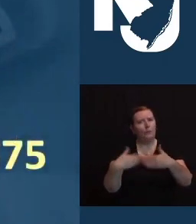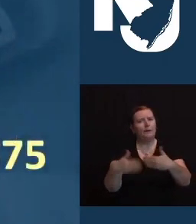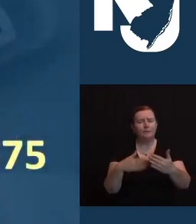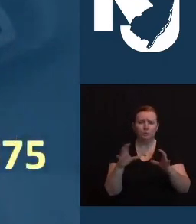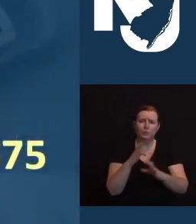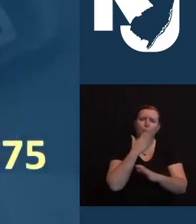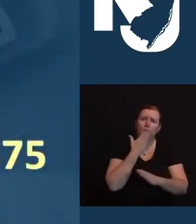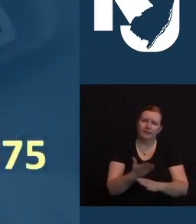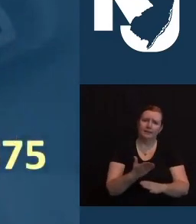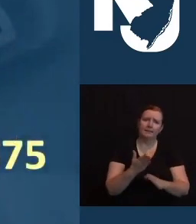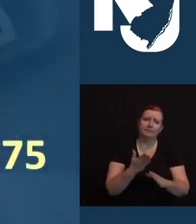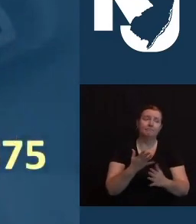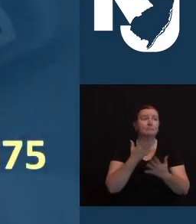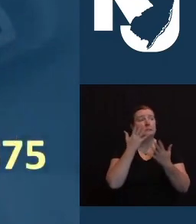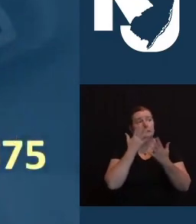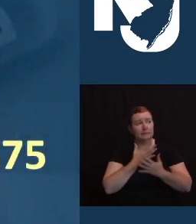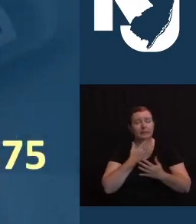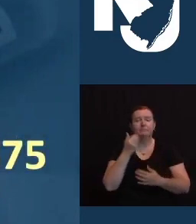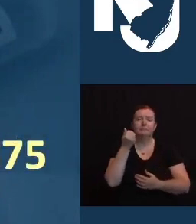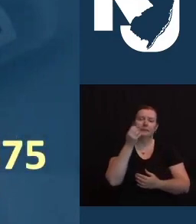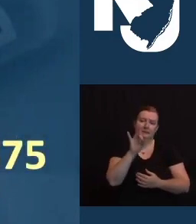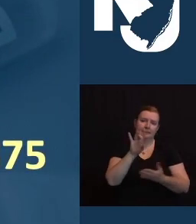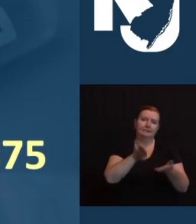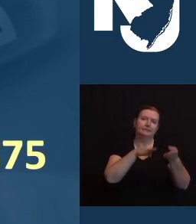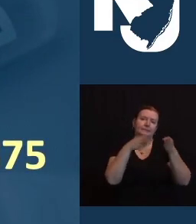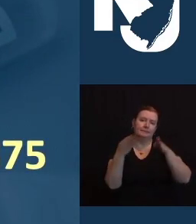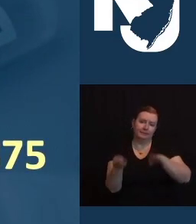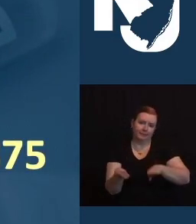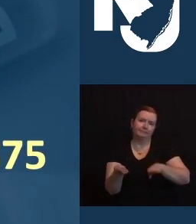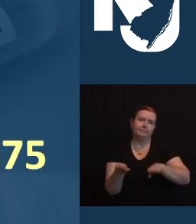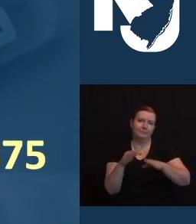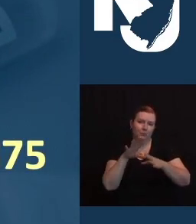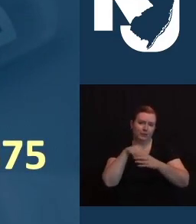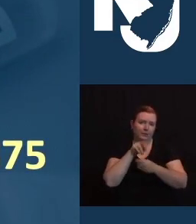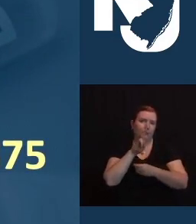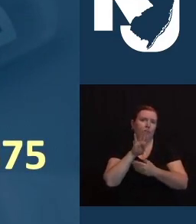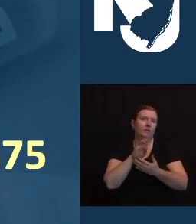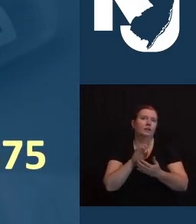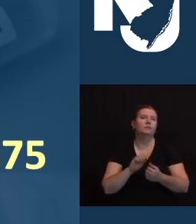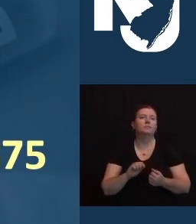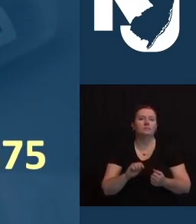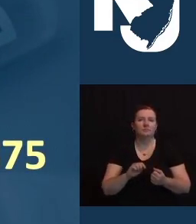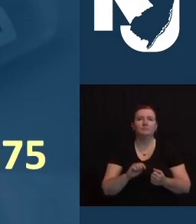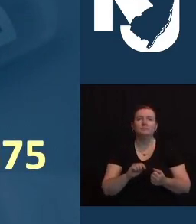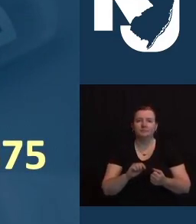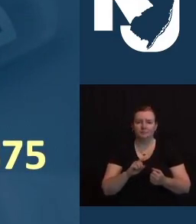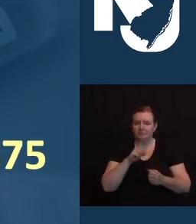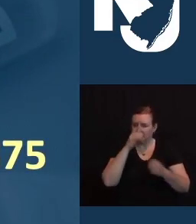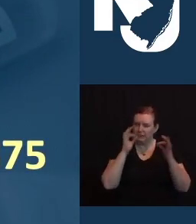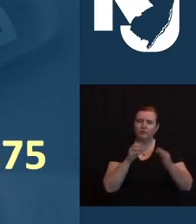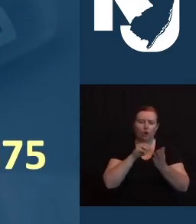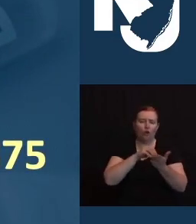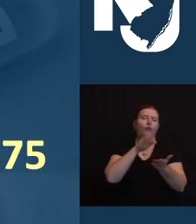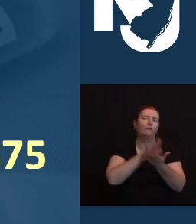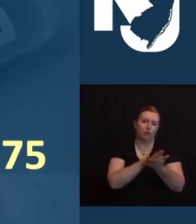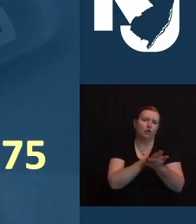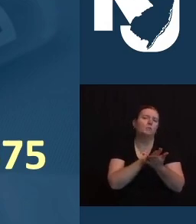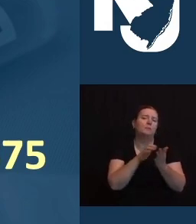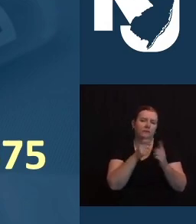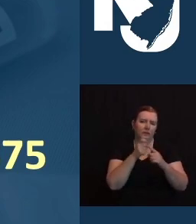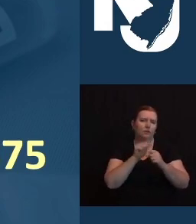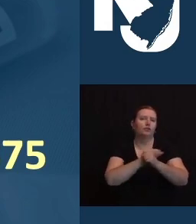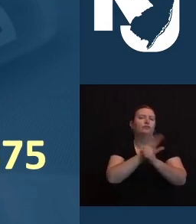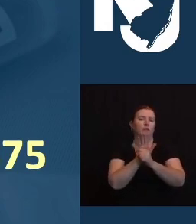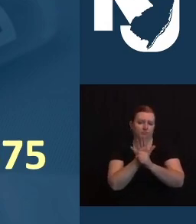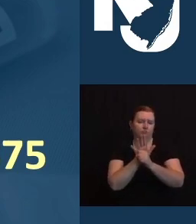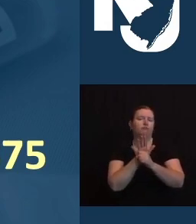deaths statewide who have now been confirmed to have been COVID-19 related causes. Of these, by the way, 9